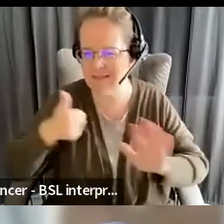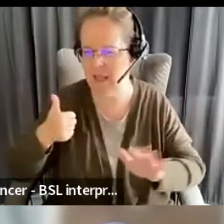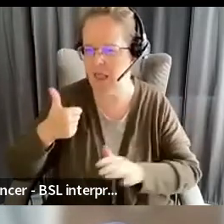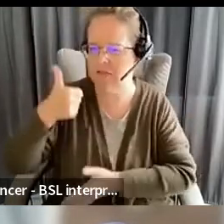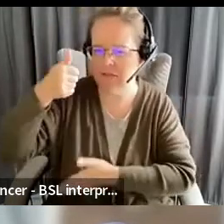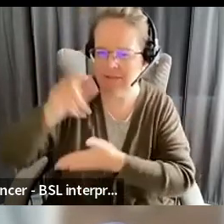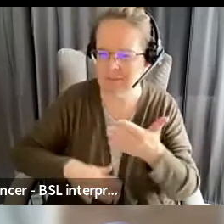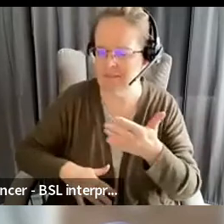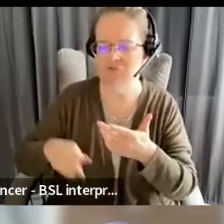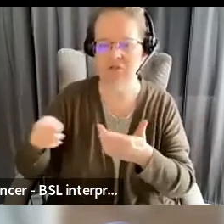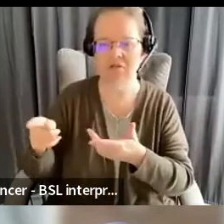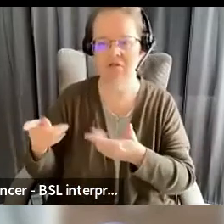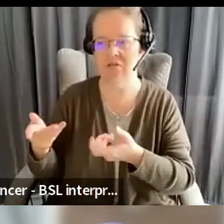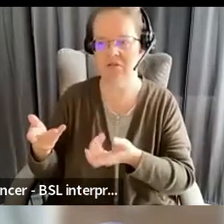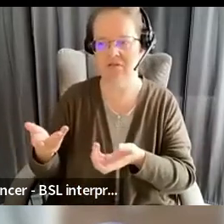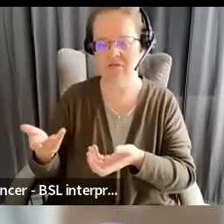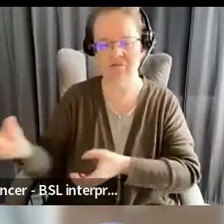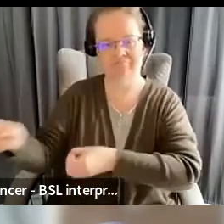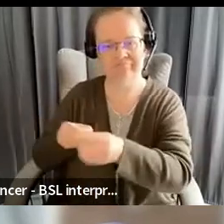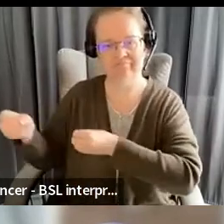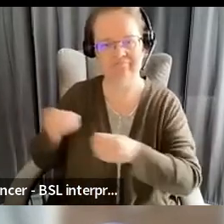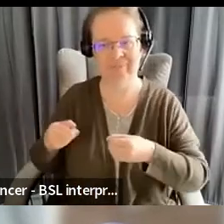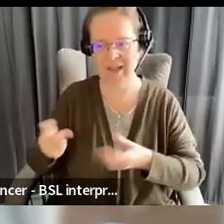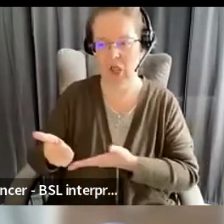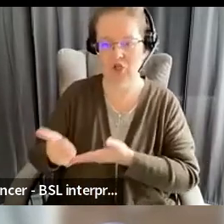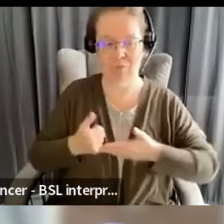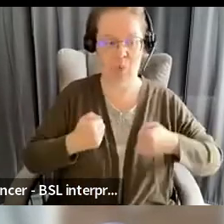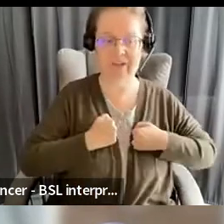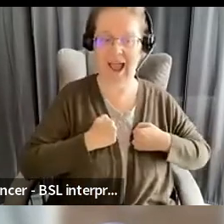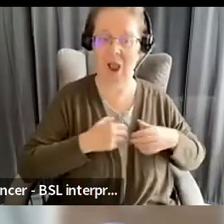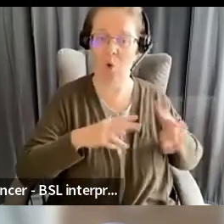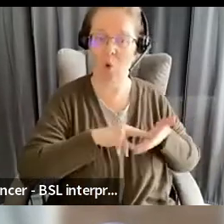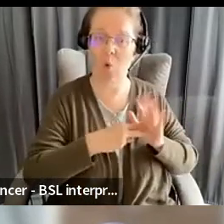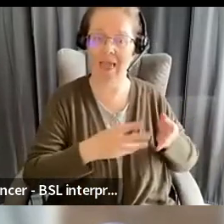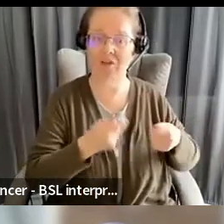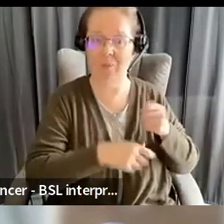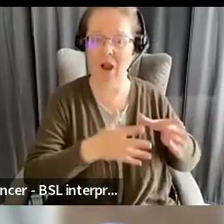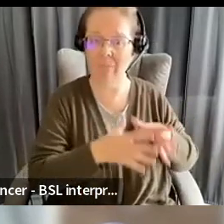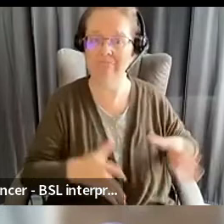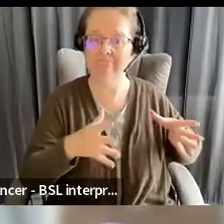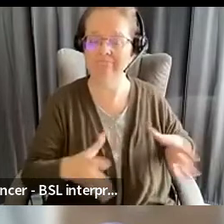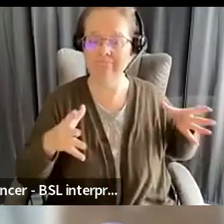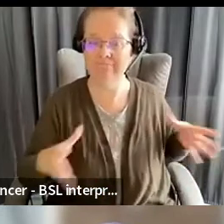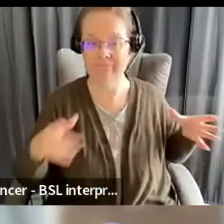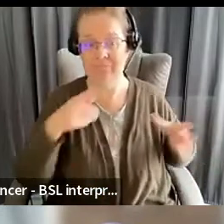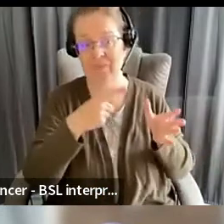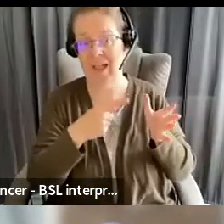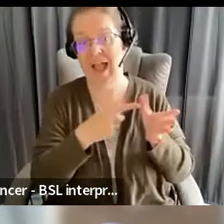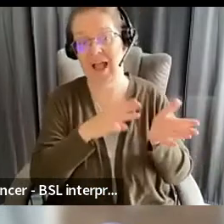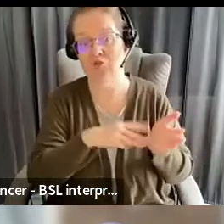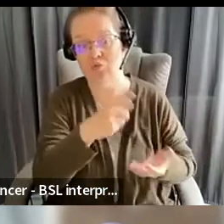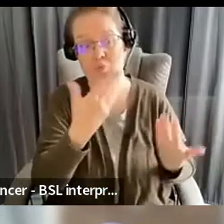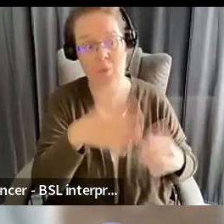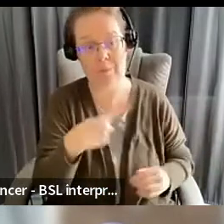experience, which supports the growth of our organisation. As Andrew alluded to there, we have